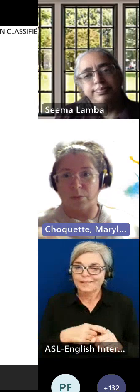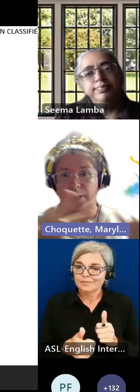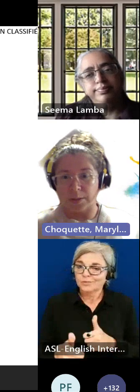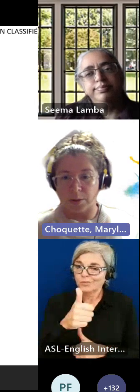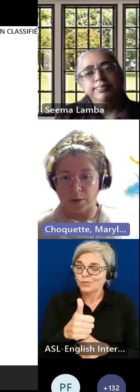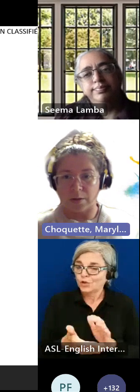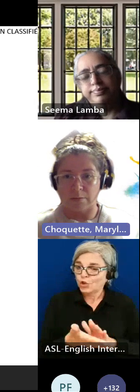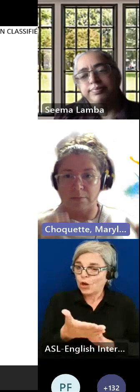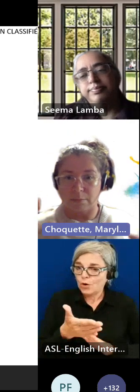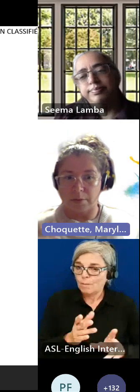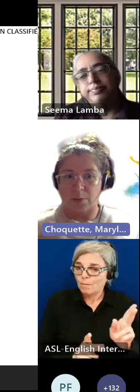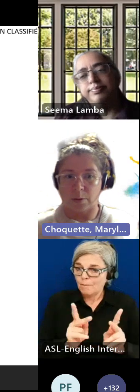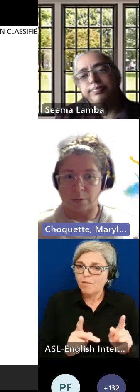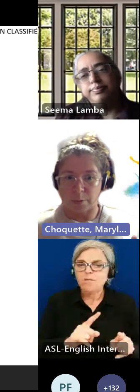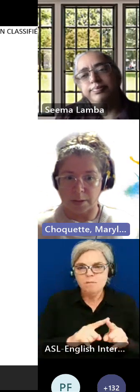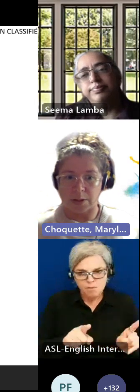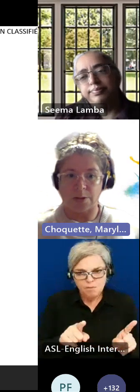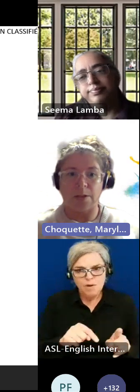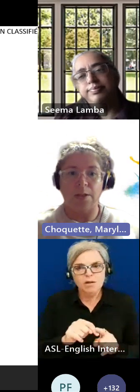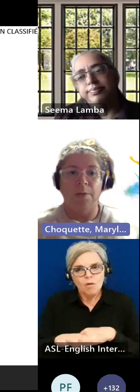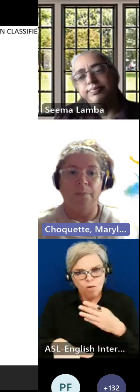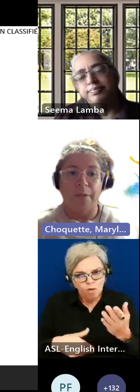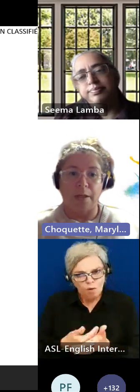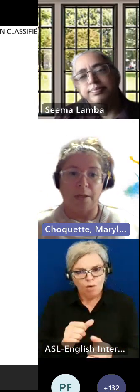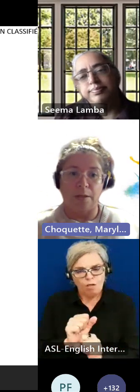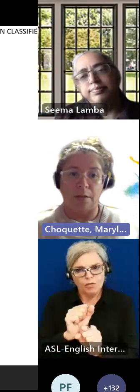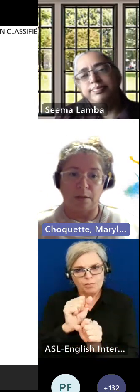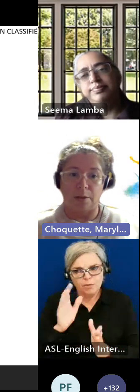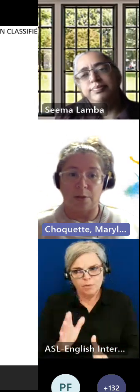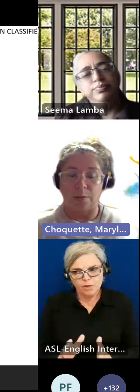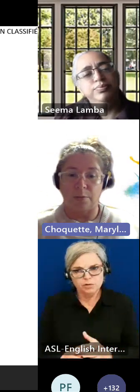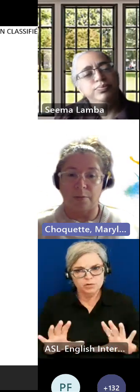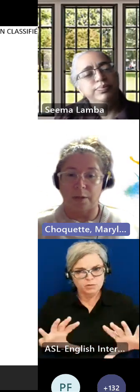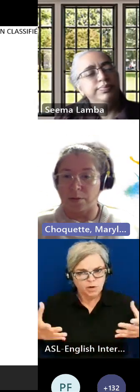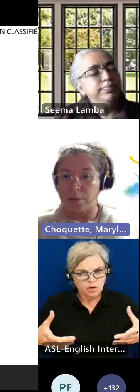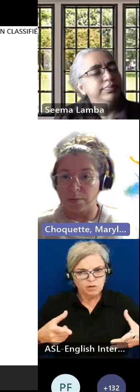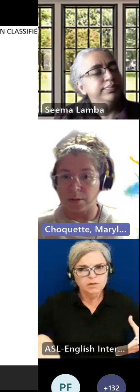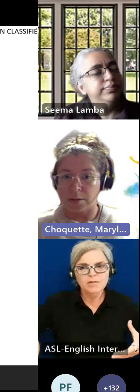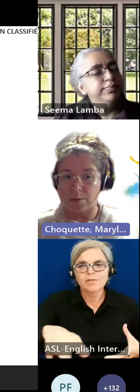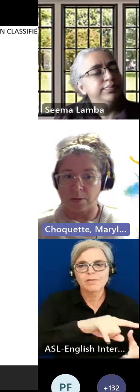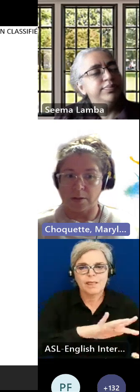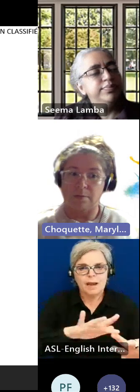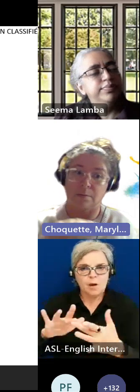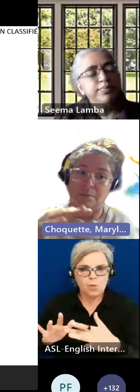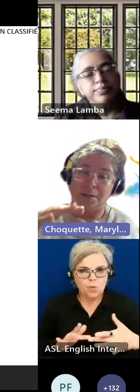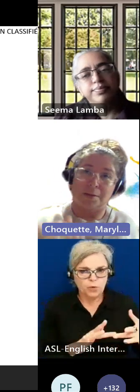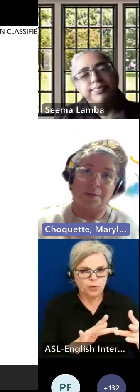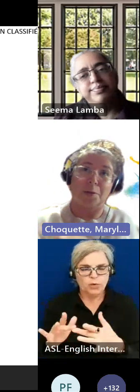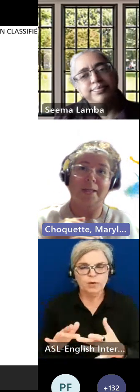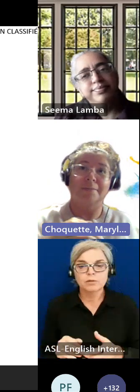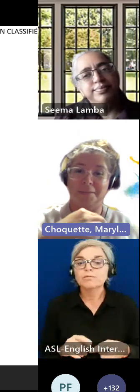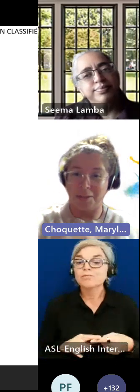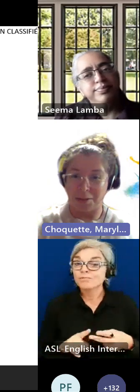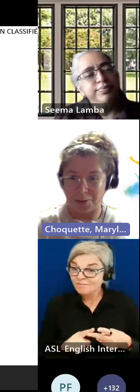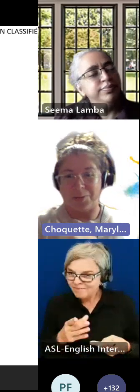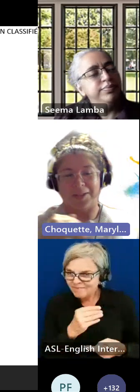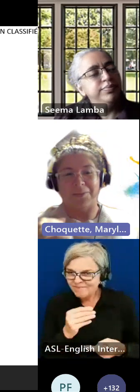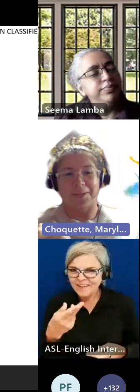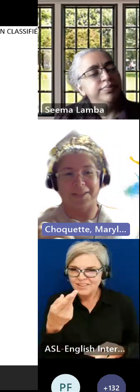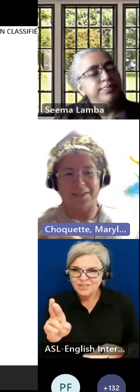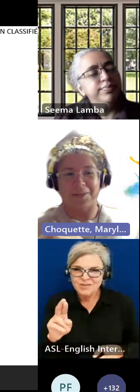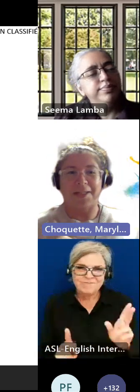all employees beyond network representation, and HR professionals, because really, in theory,